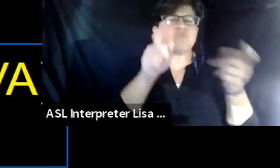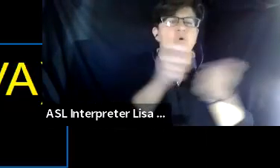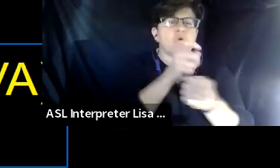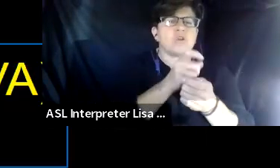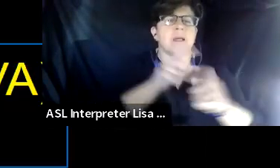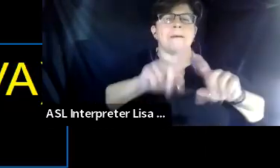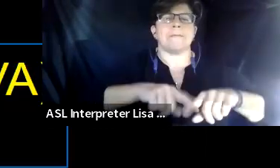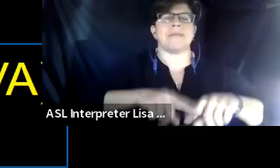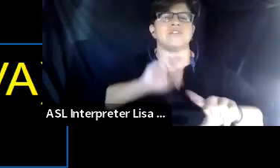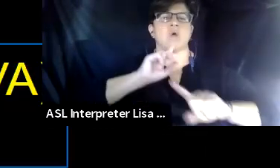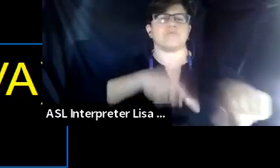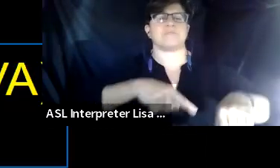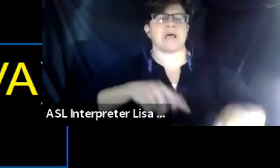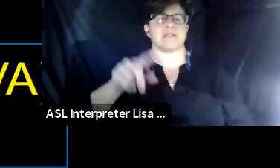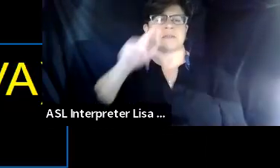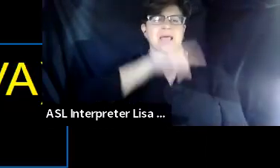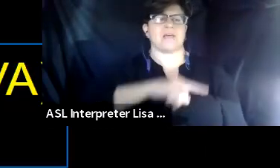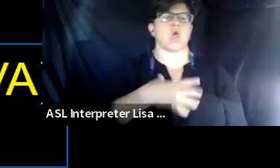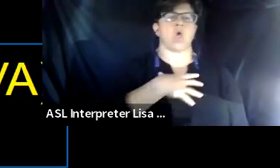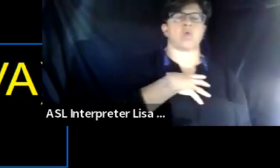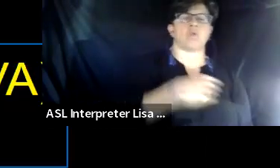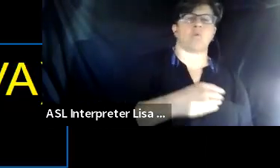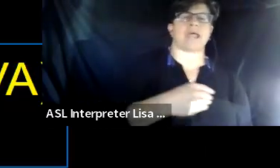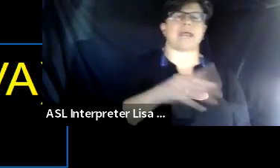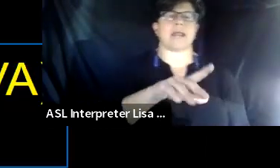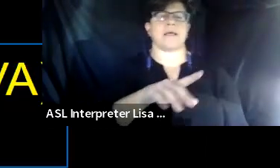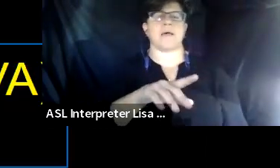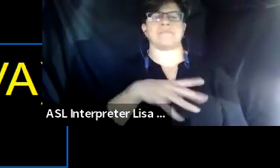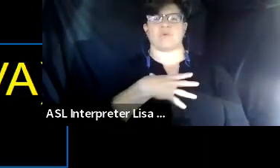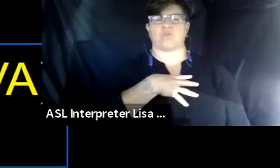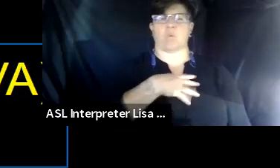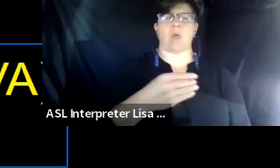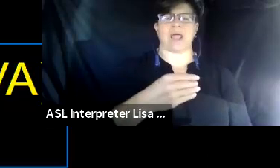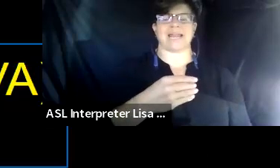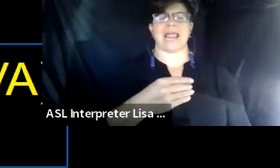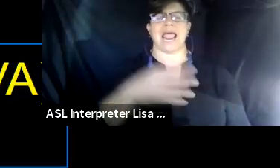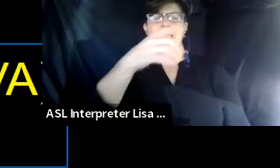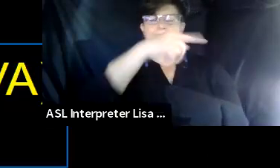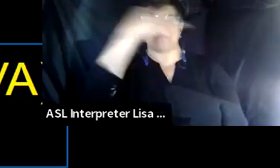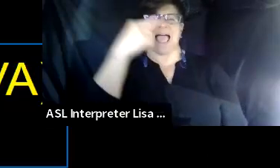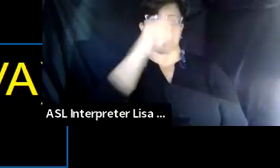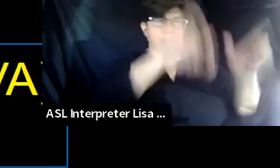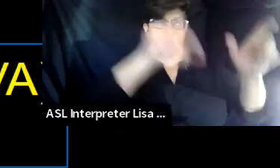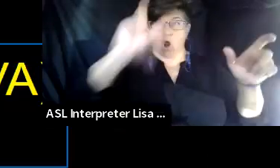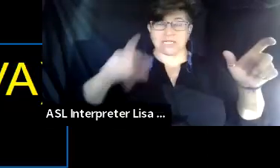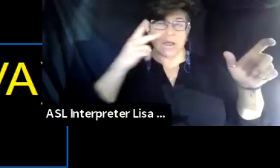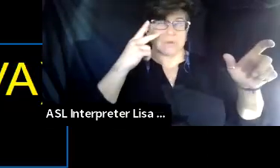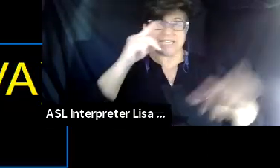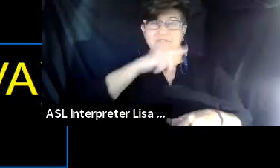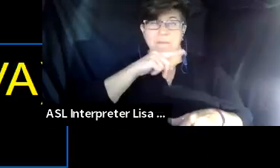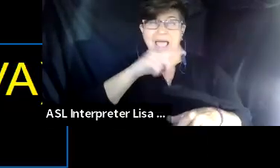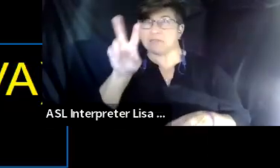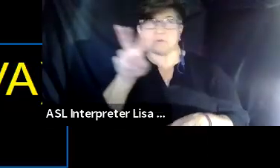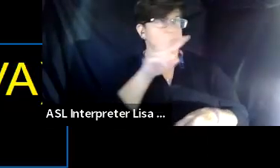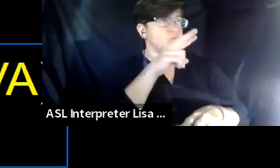These white and black bars move, and we can see whether the mouse is following it through the tracking of his head. And